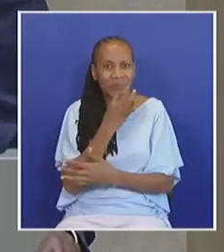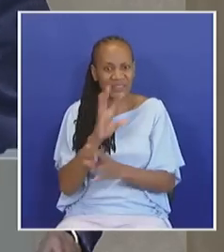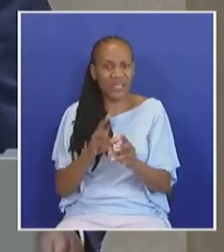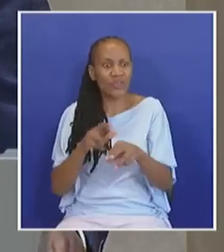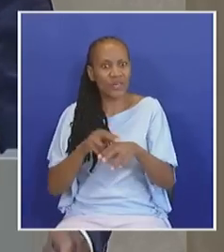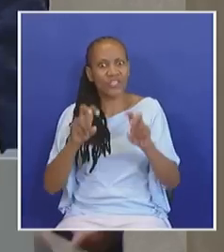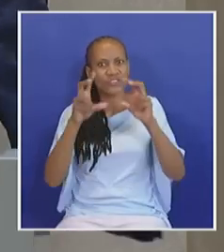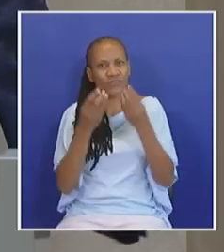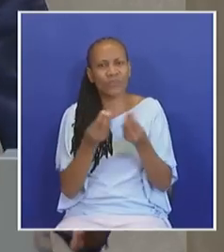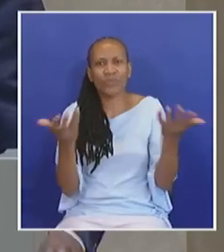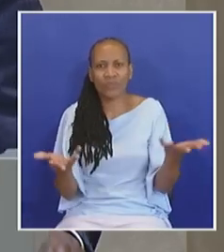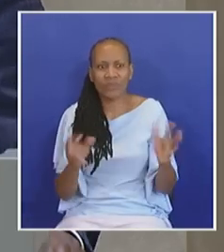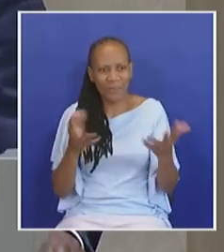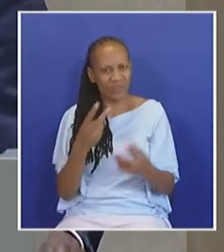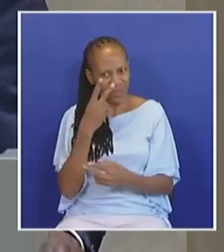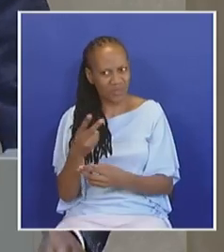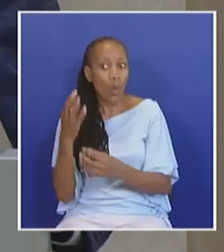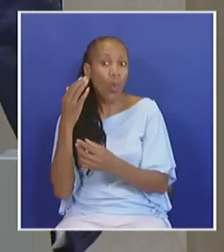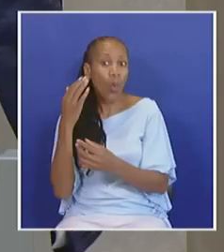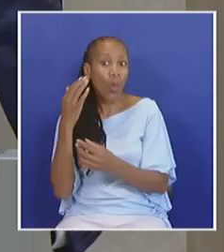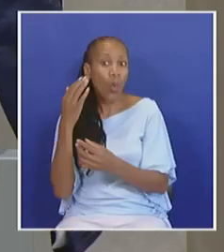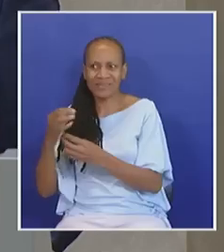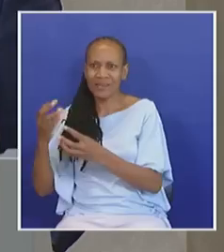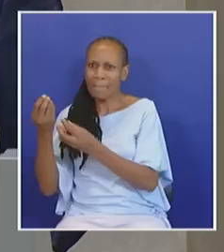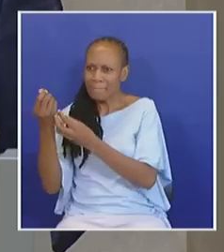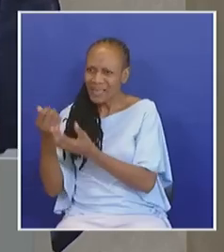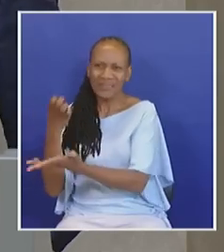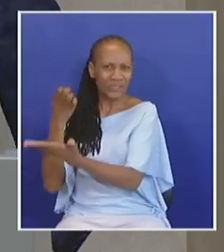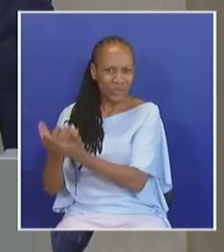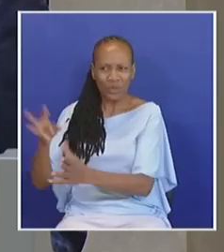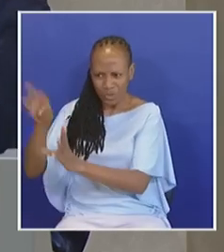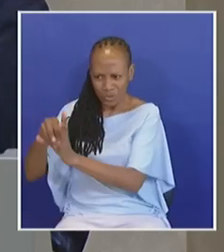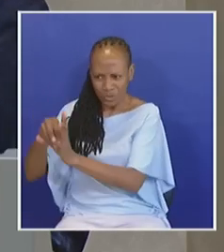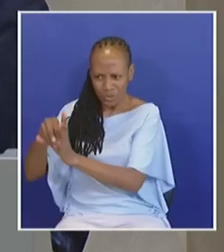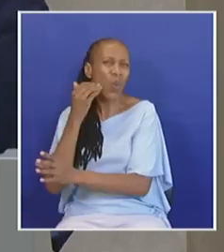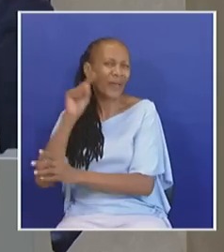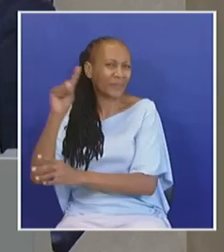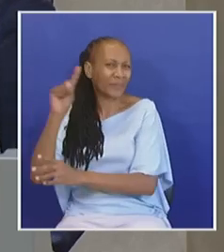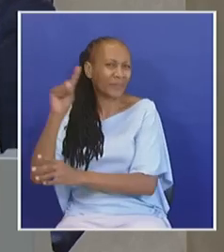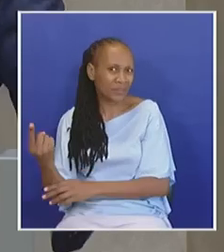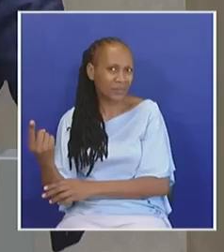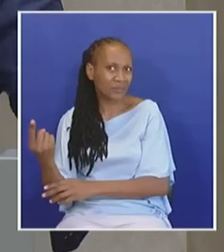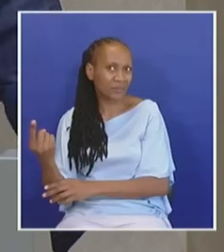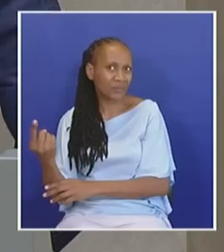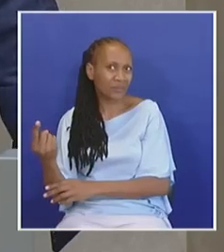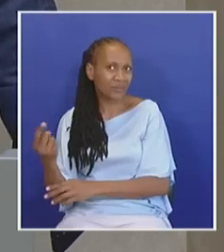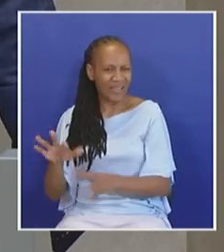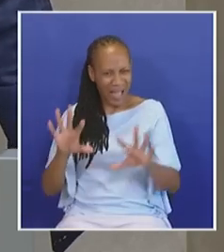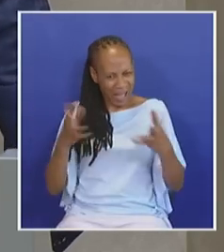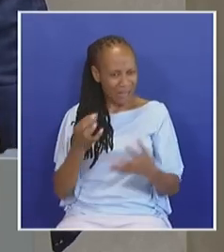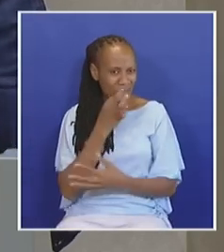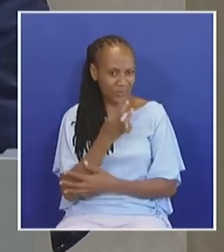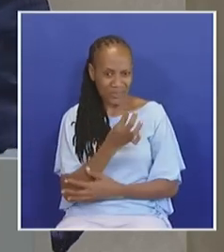of land still remains in the hands of the white supremacy? In simpler terms, white denial syndrome. How can we